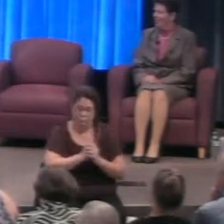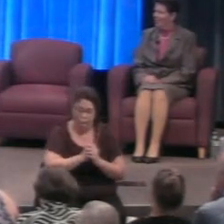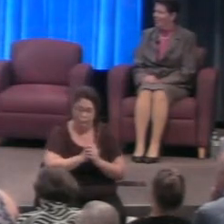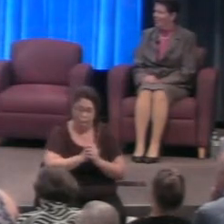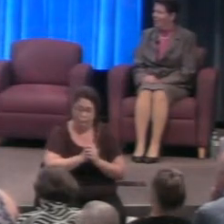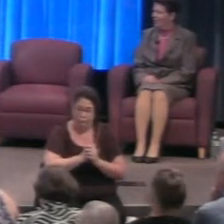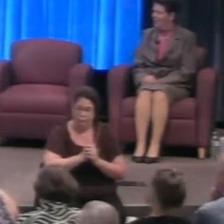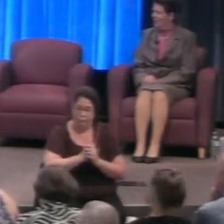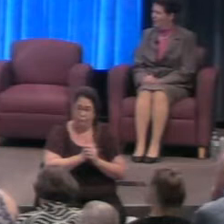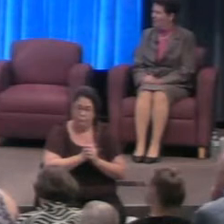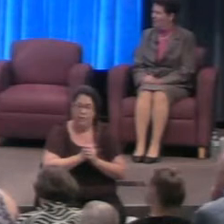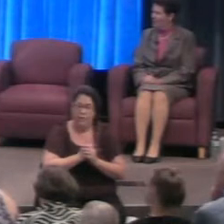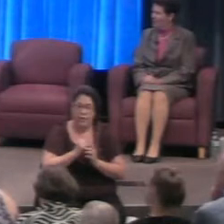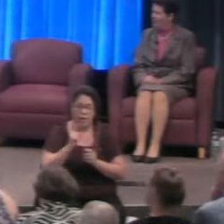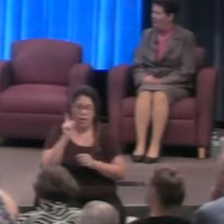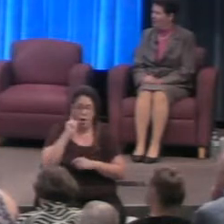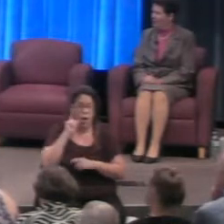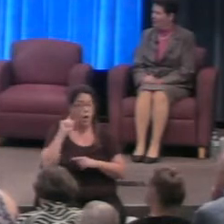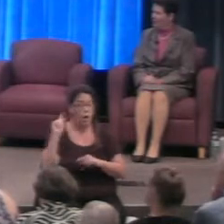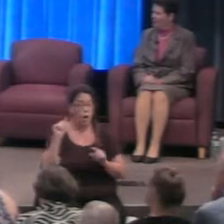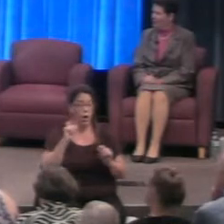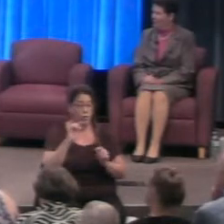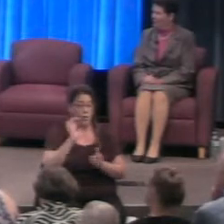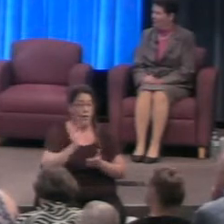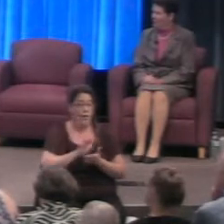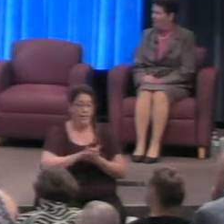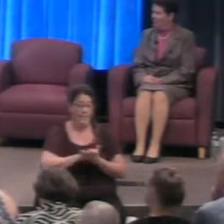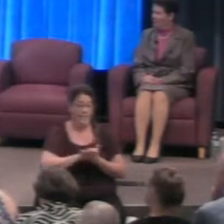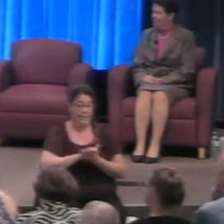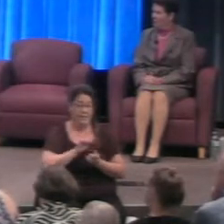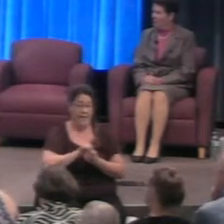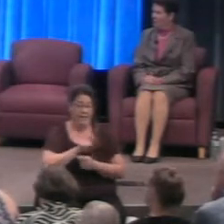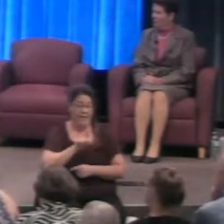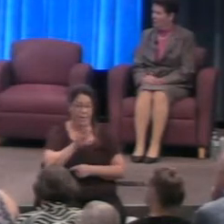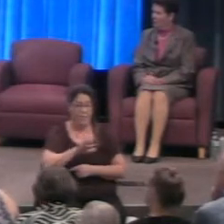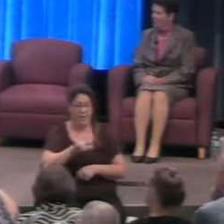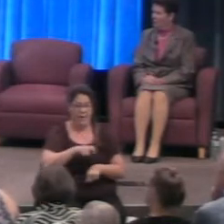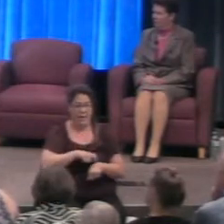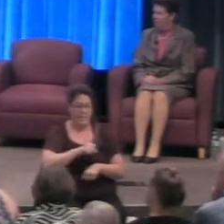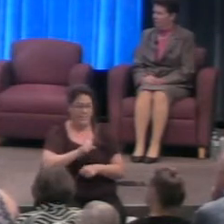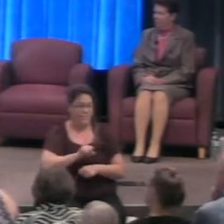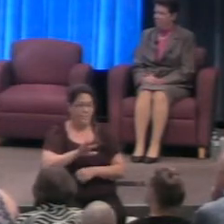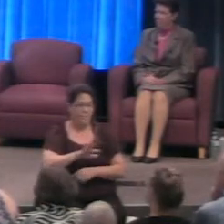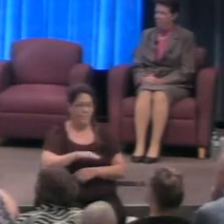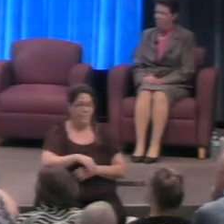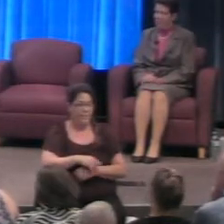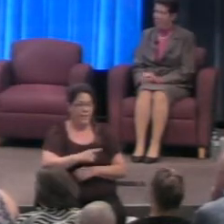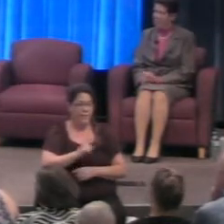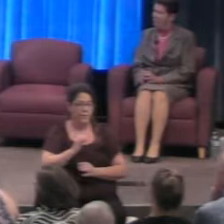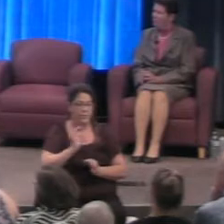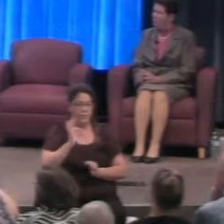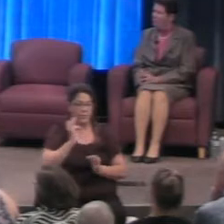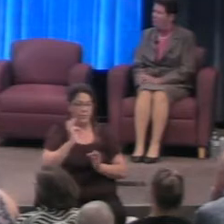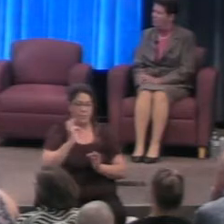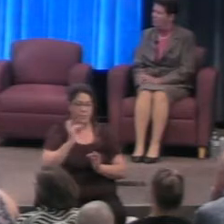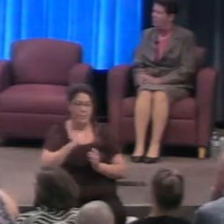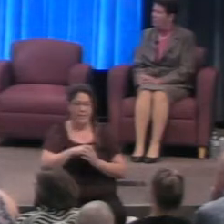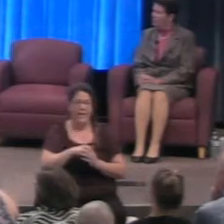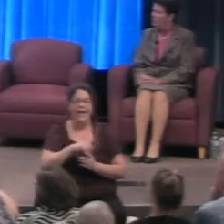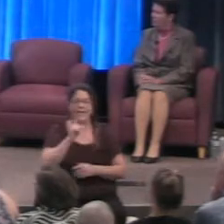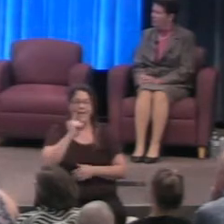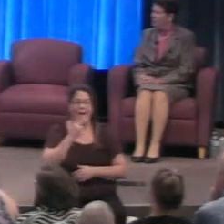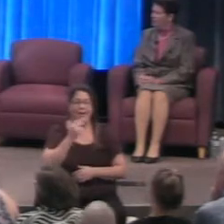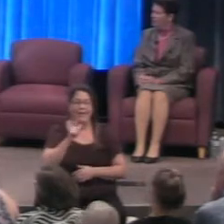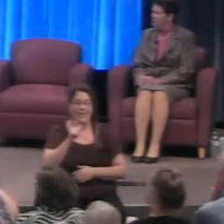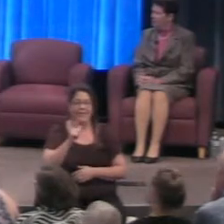Rumor holds she met her husband David while at Hill Air Force Base. So this is